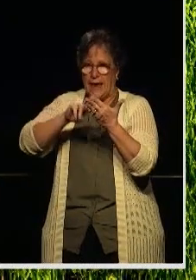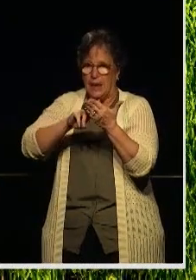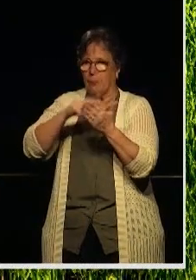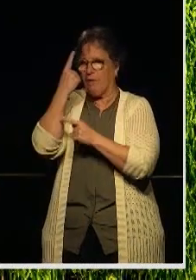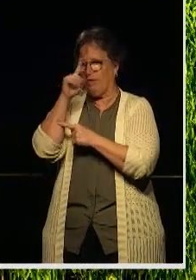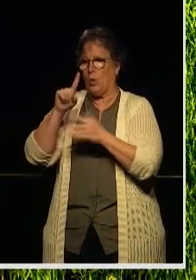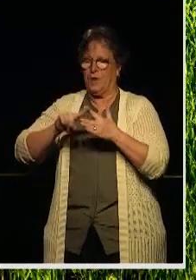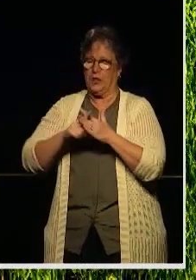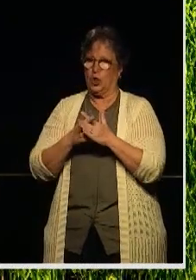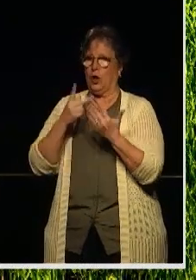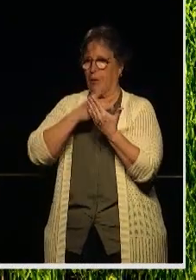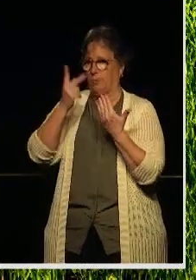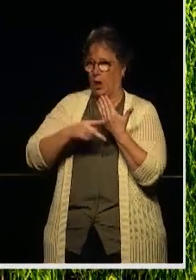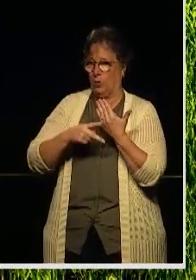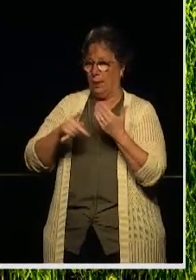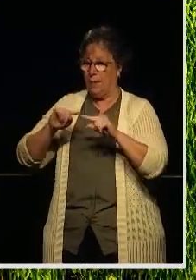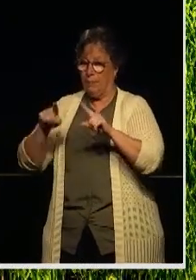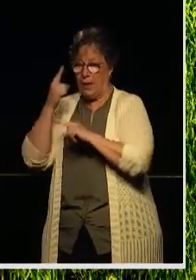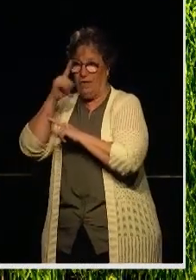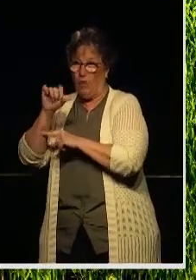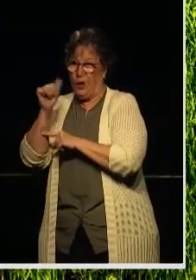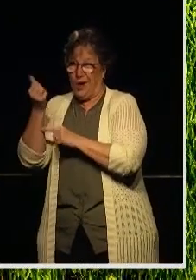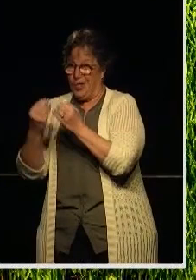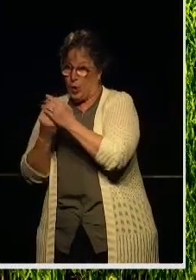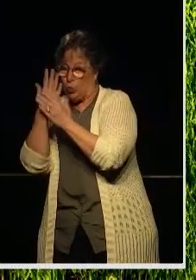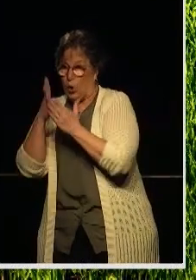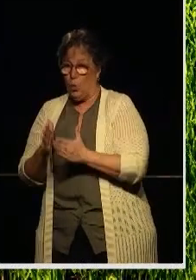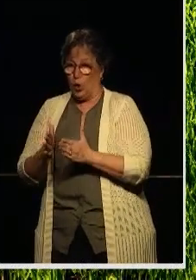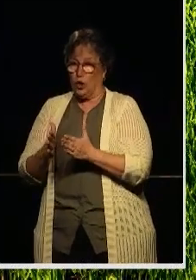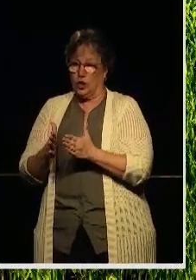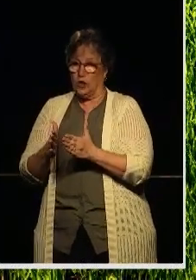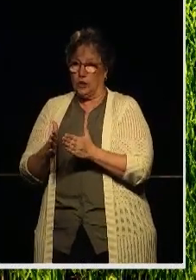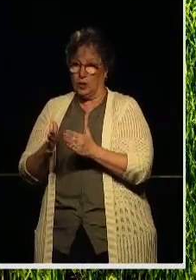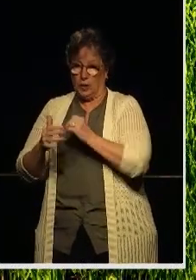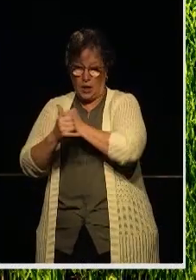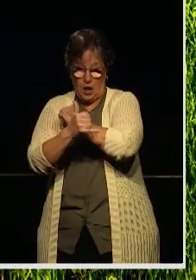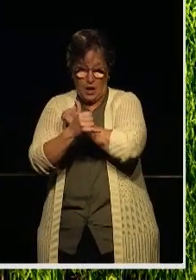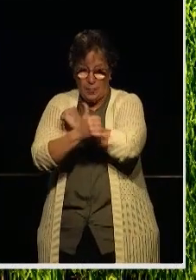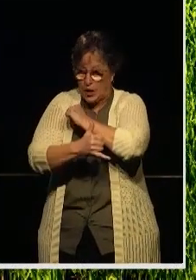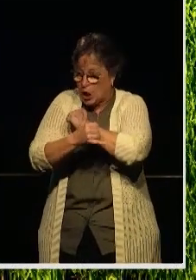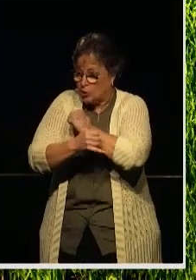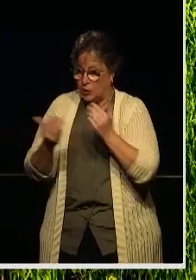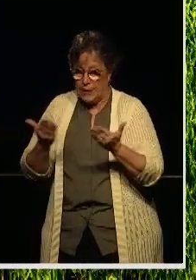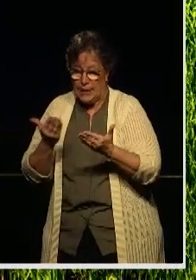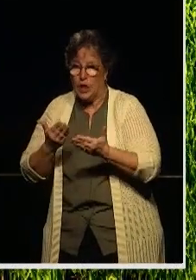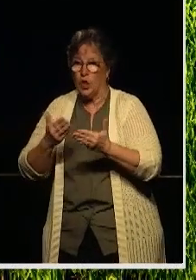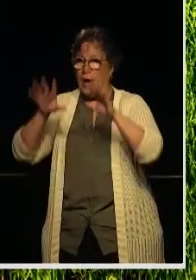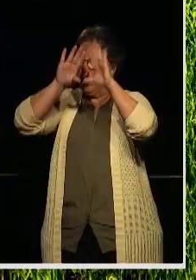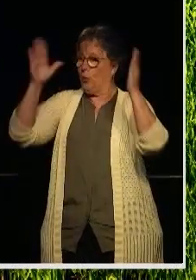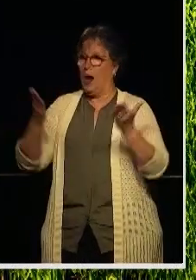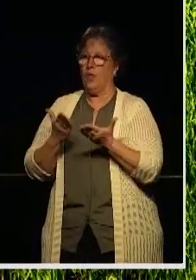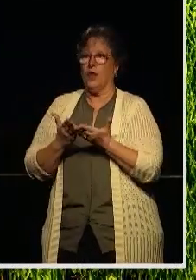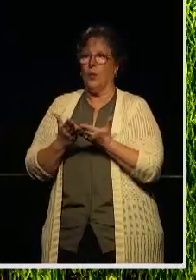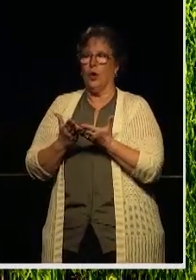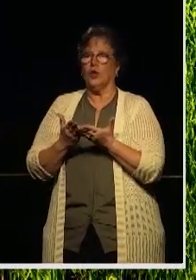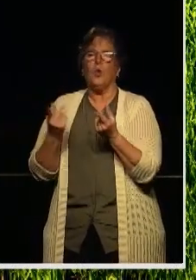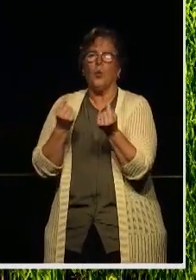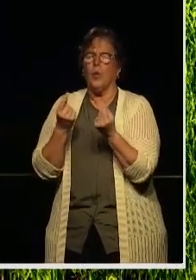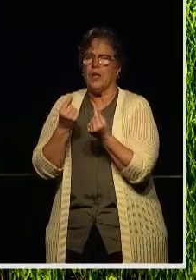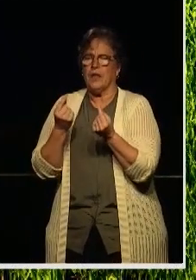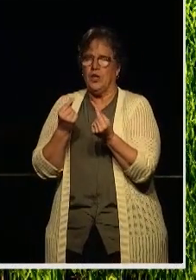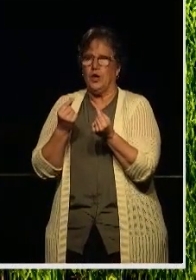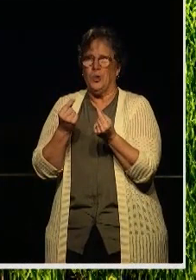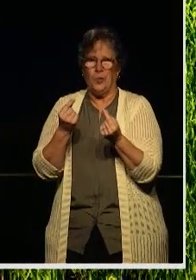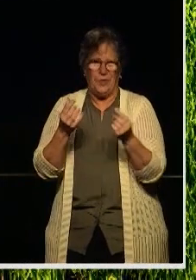But for the remainder of growers across the country and around the world, the most common solution is to piece together a facility